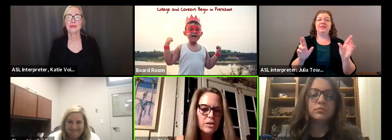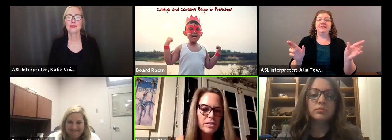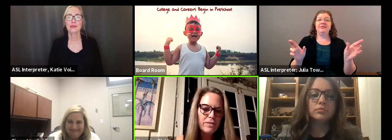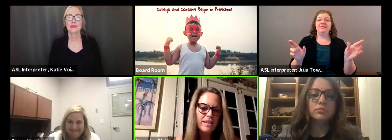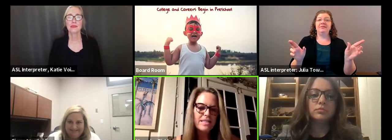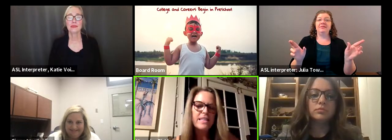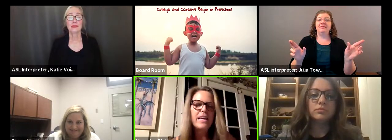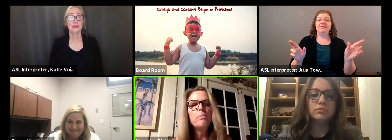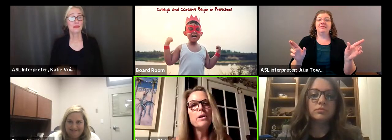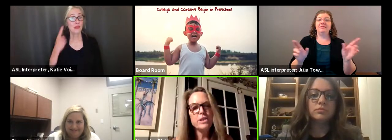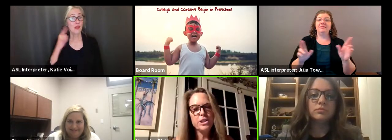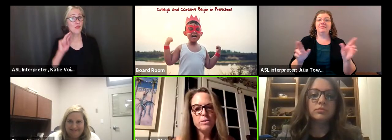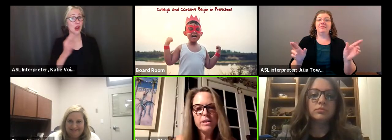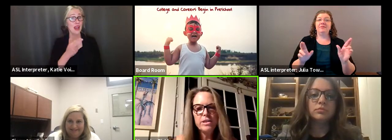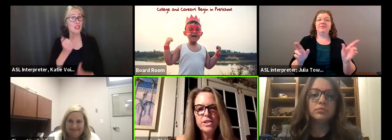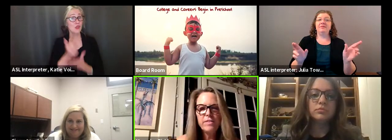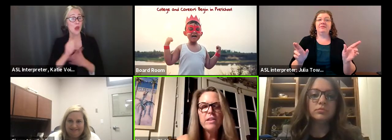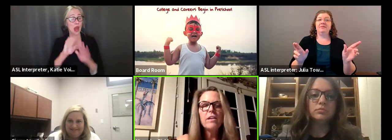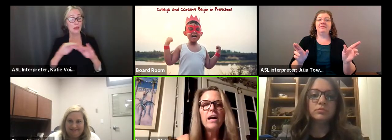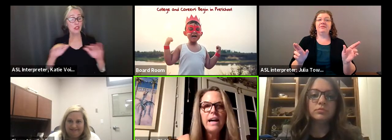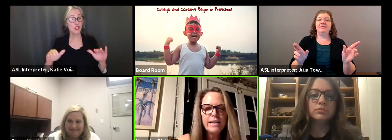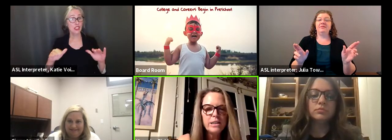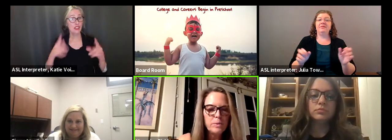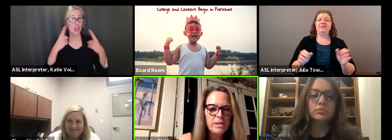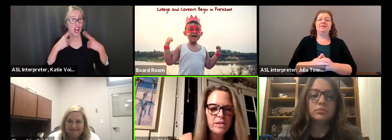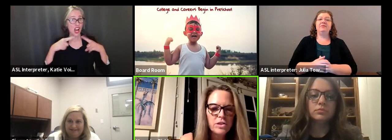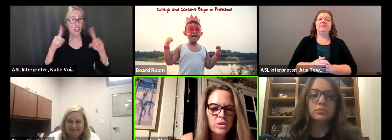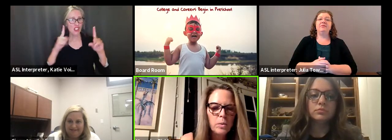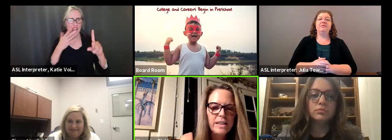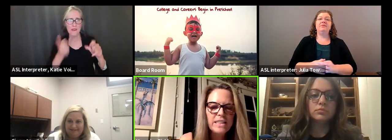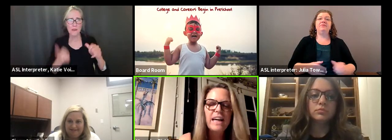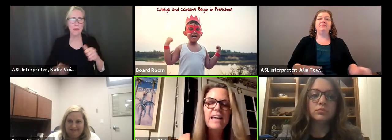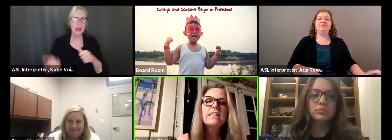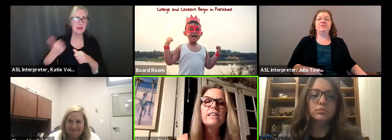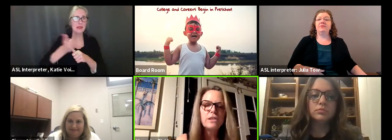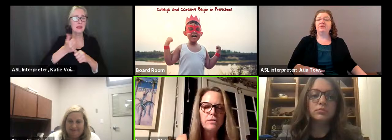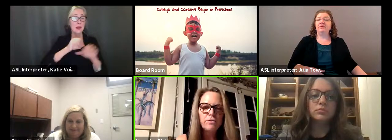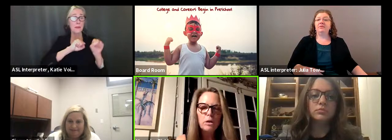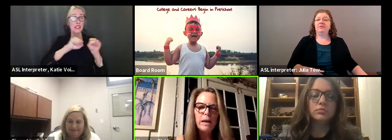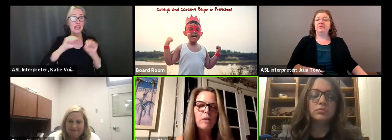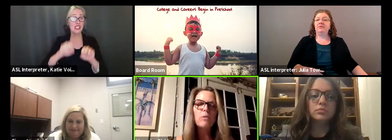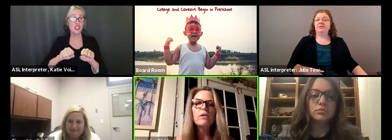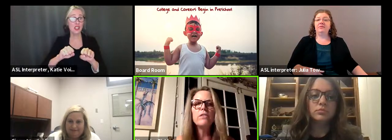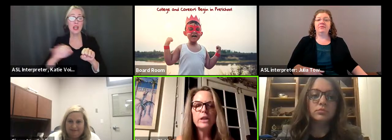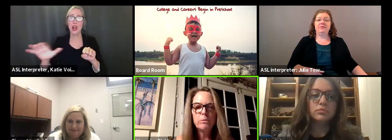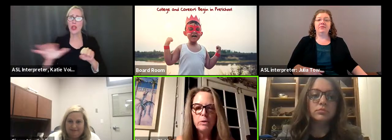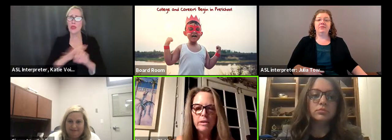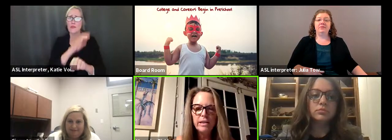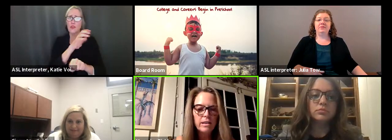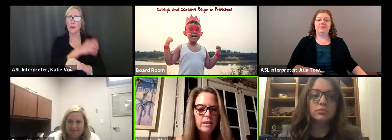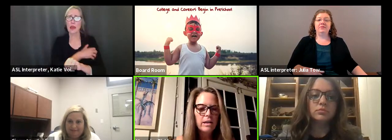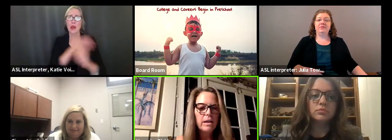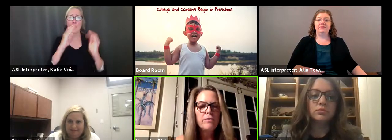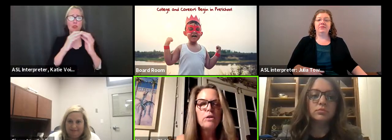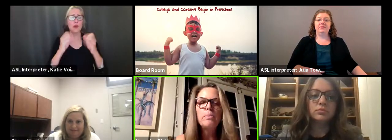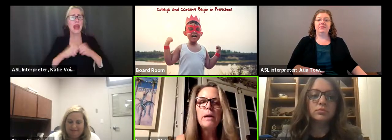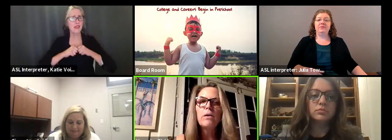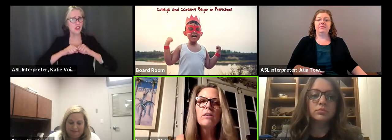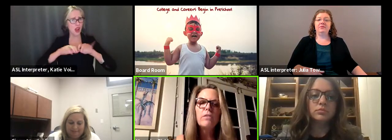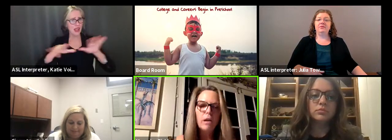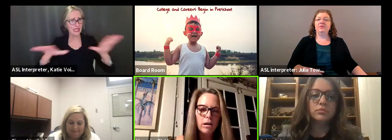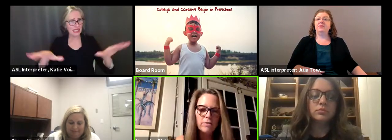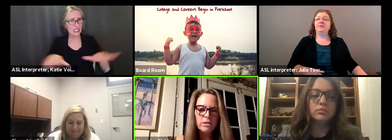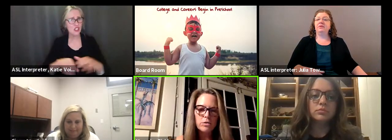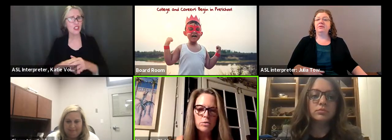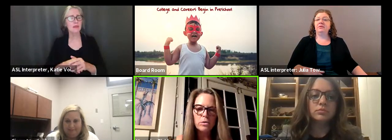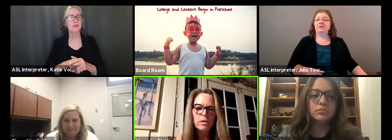In order for us to help our children achieve their highest potential, we need to unleash the full power of our community and full power